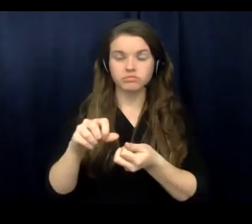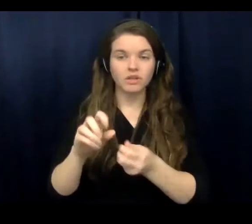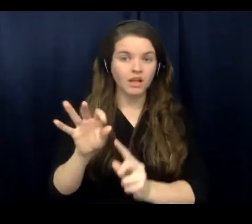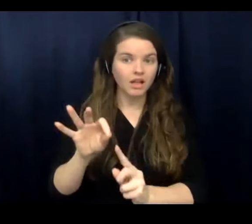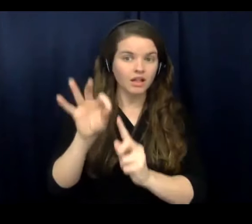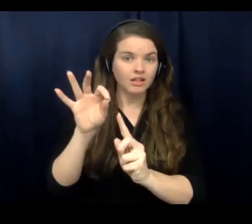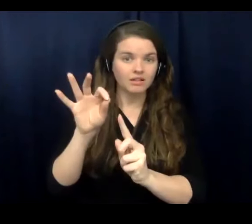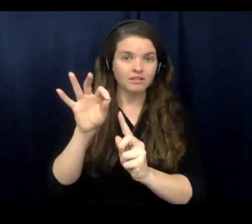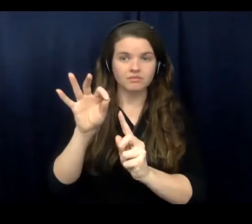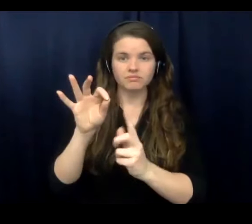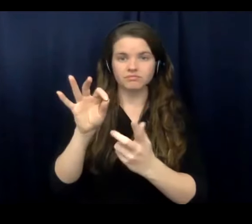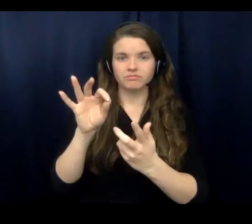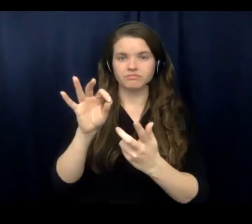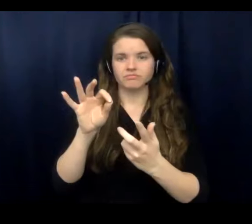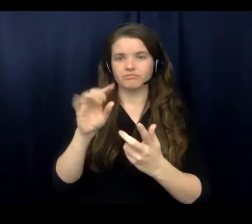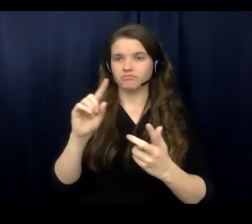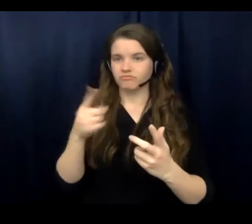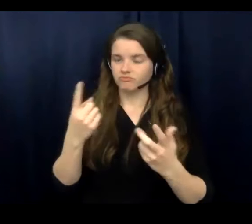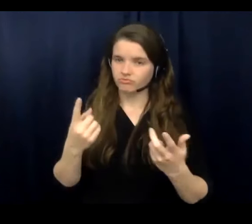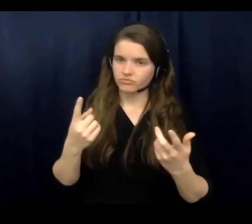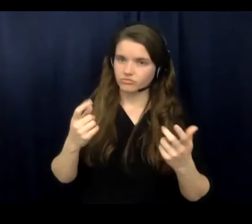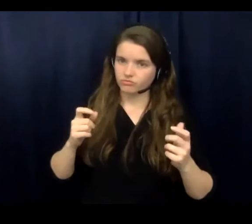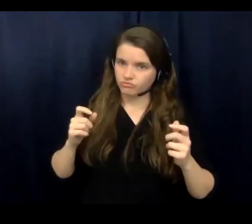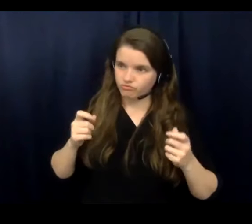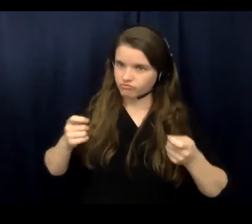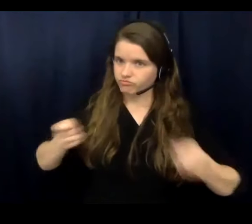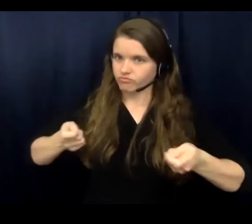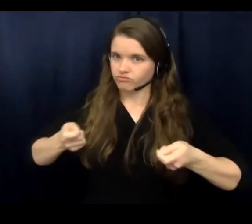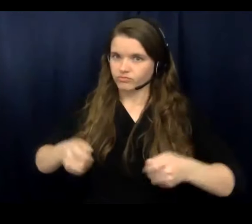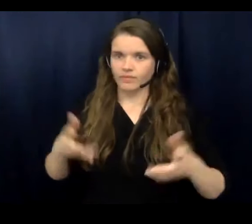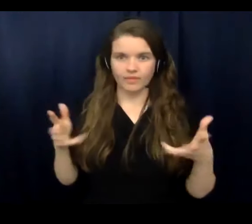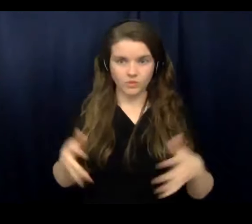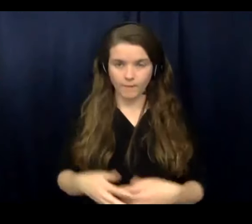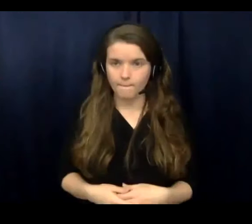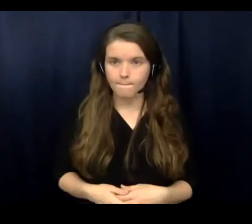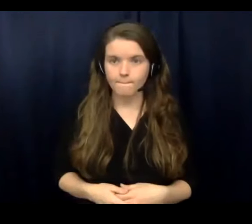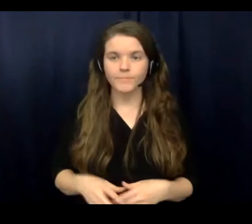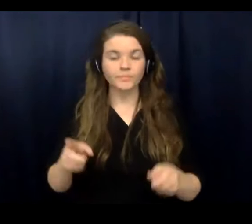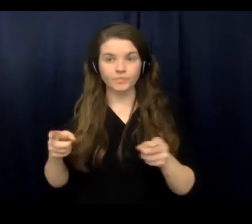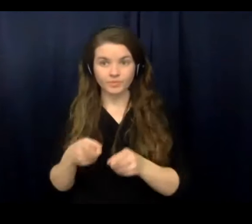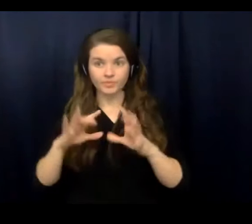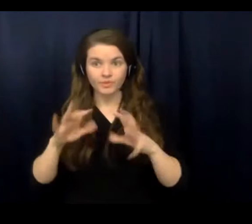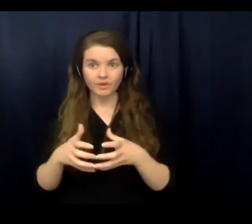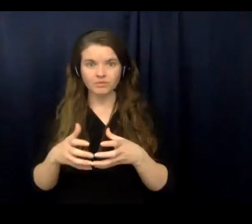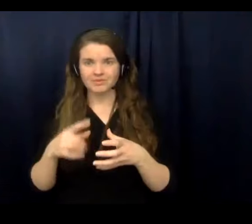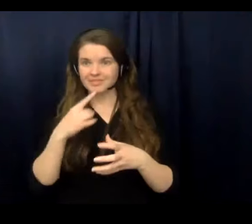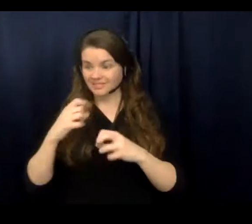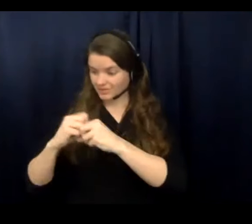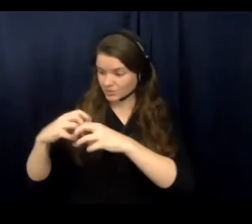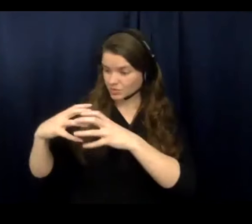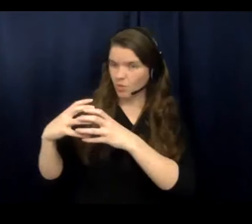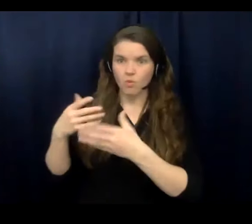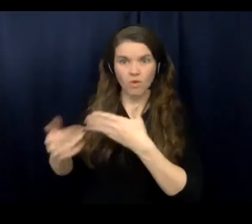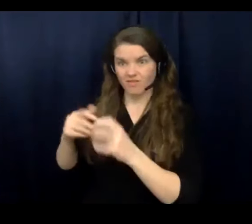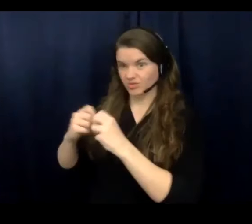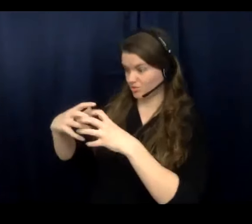just exhibit that external control. And so the disciples believed, hey, this stone, whatever this thing is, cut out without